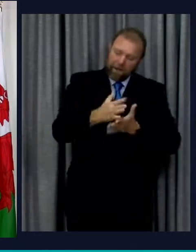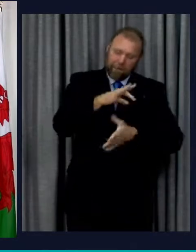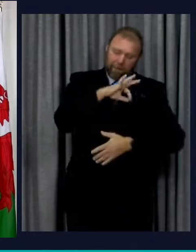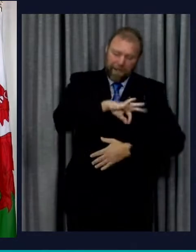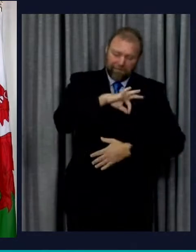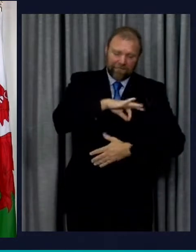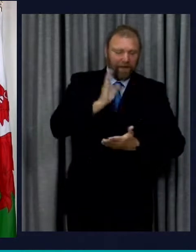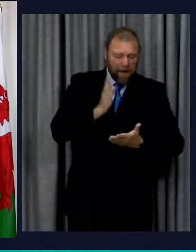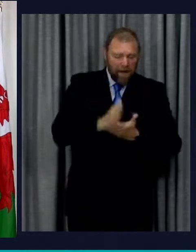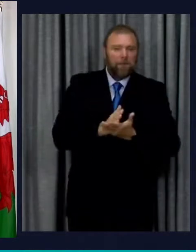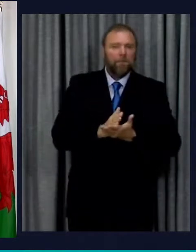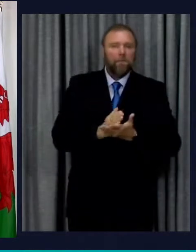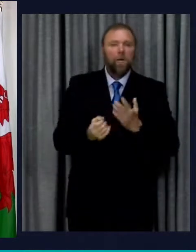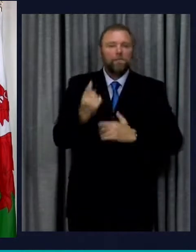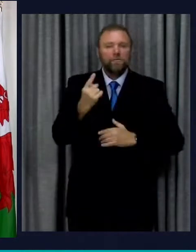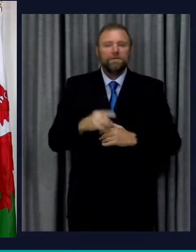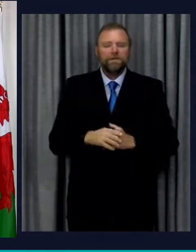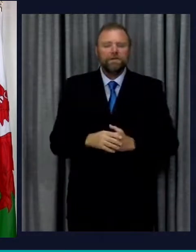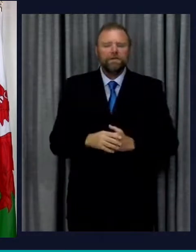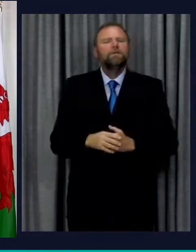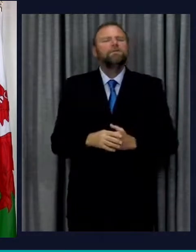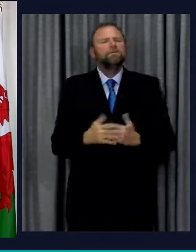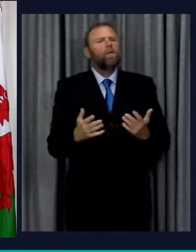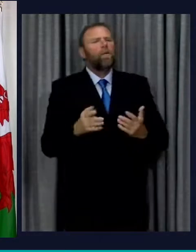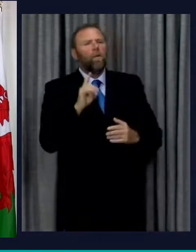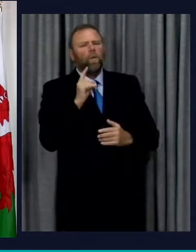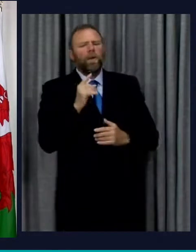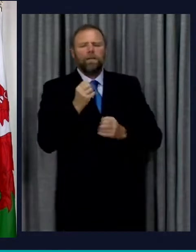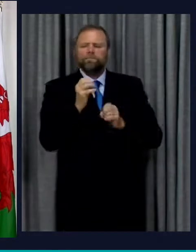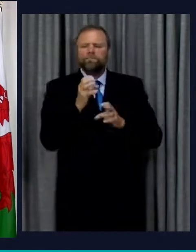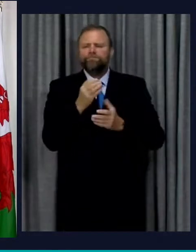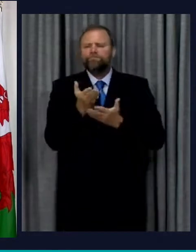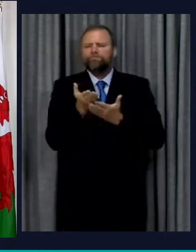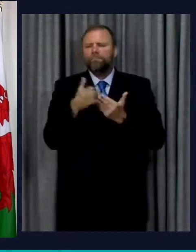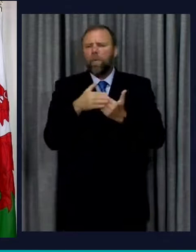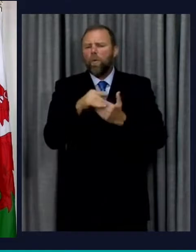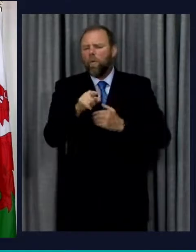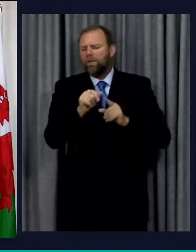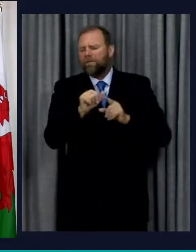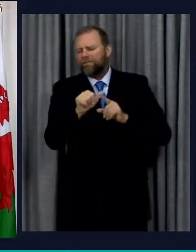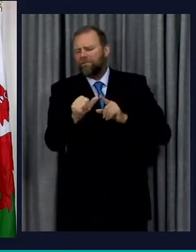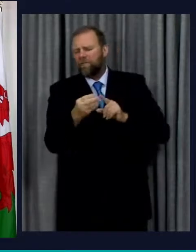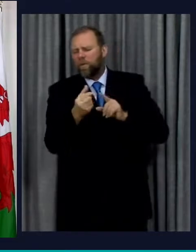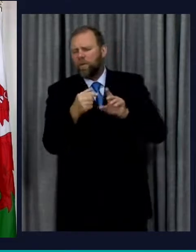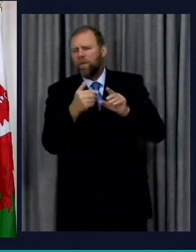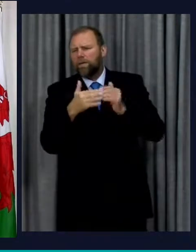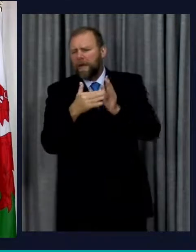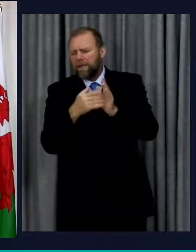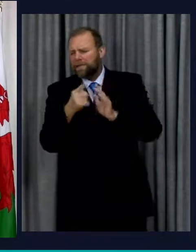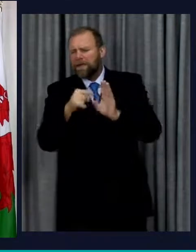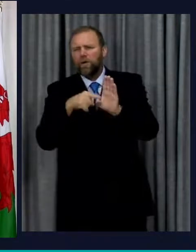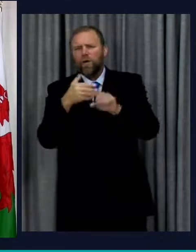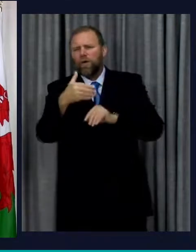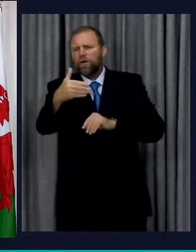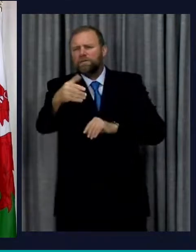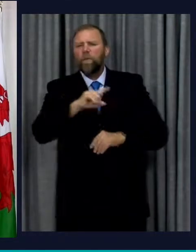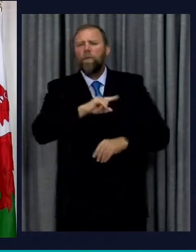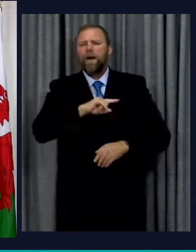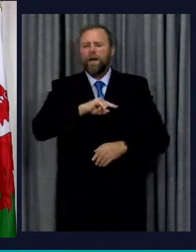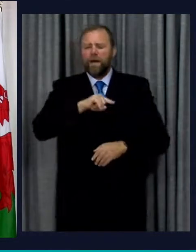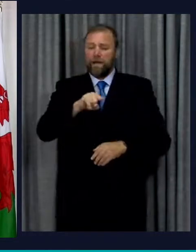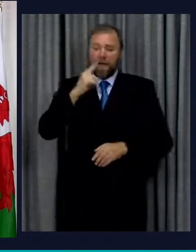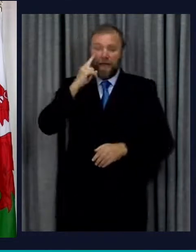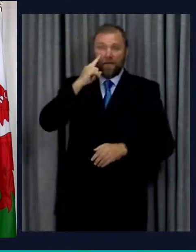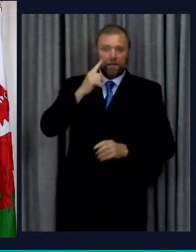gain from it. I think you'll hear more from us and the sector, not just over the coming months, but in the years ahead, because I do think there's a very bright future for